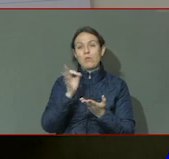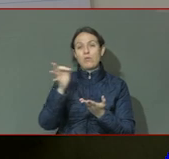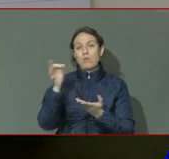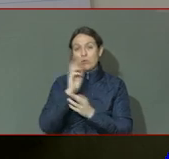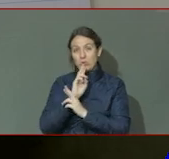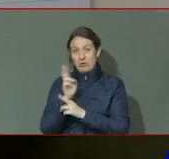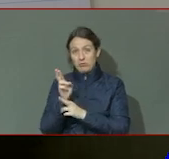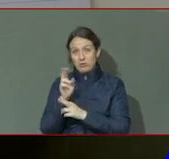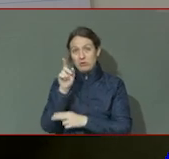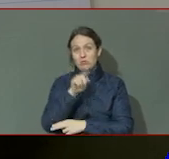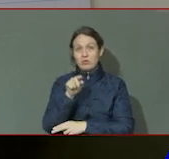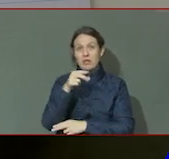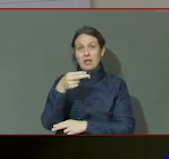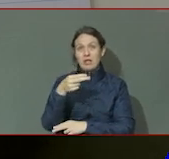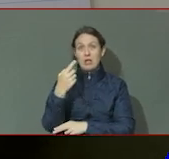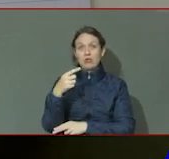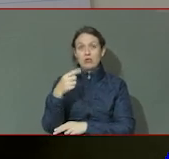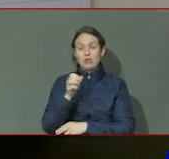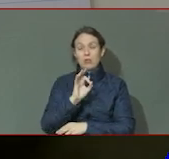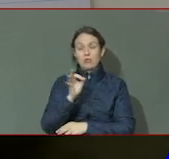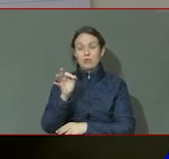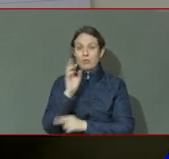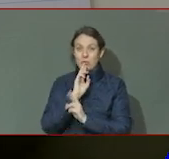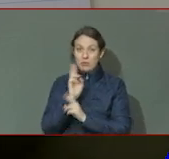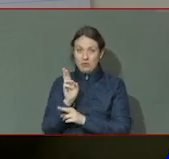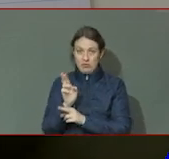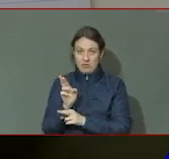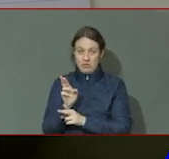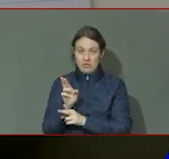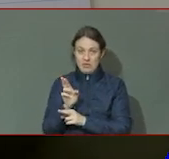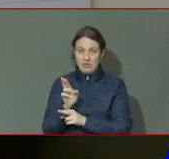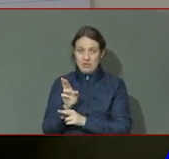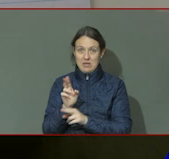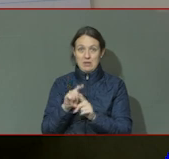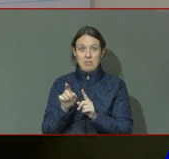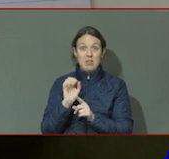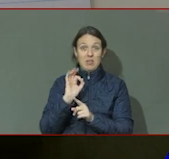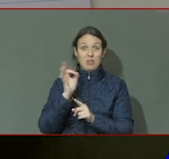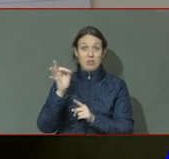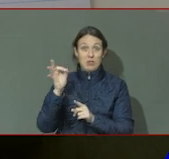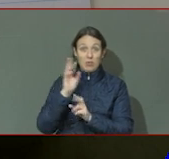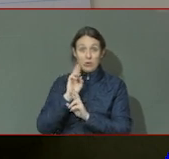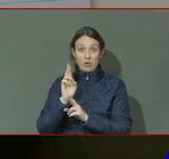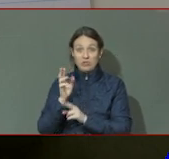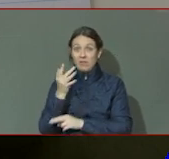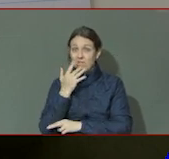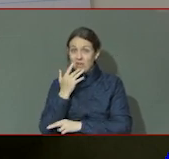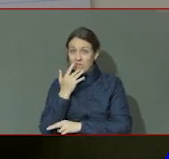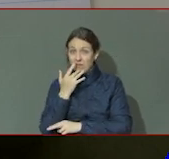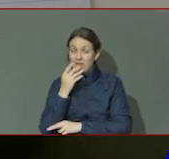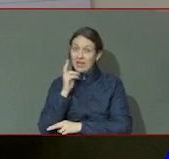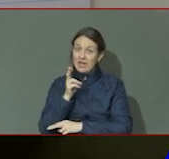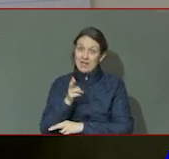So delta H is given for the forward reaction, but in this case, the forward reaction was favored and the